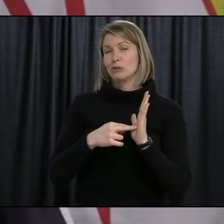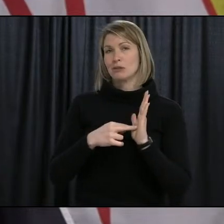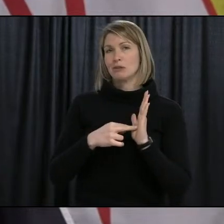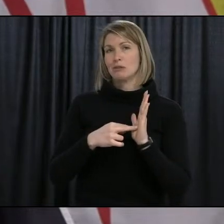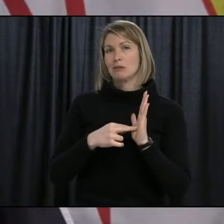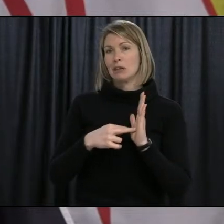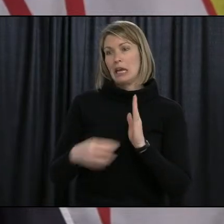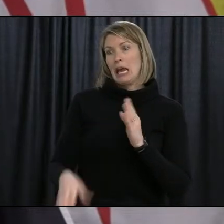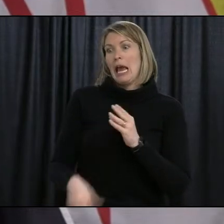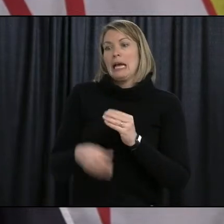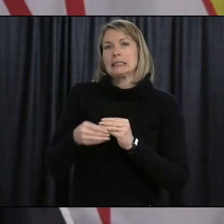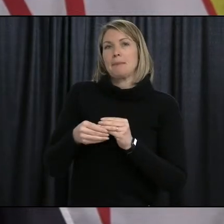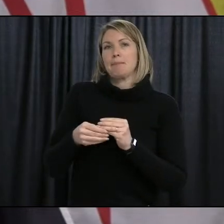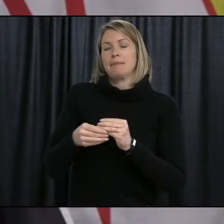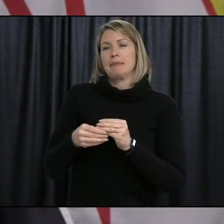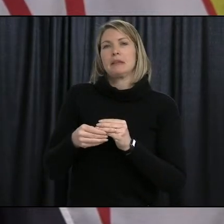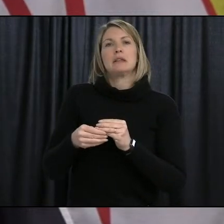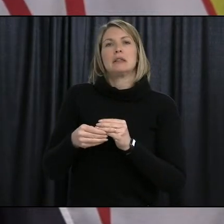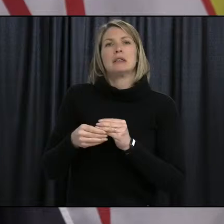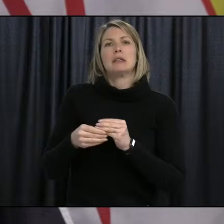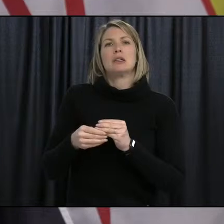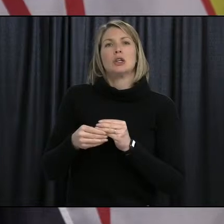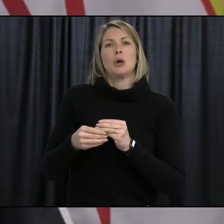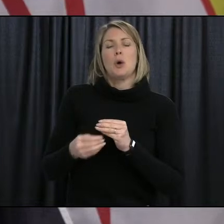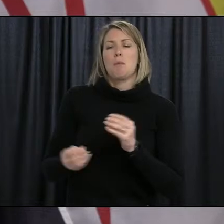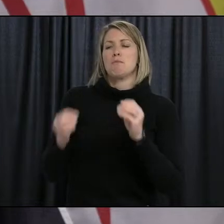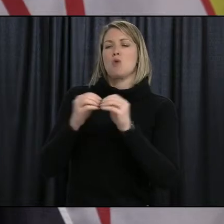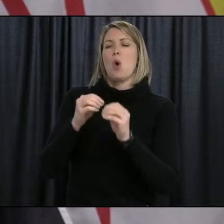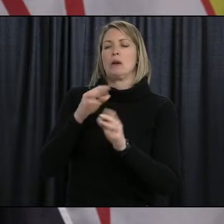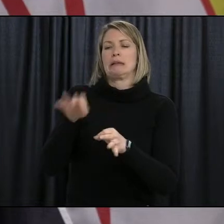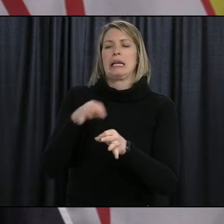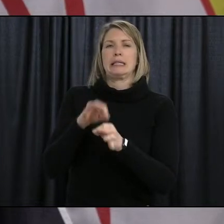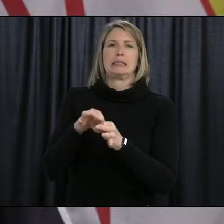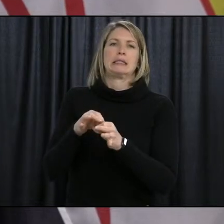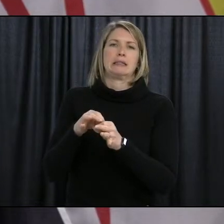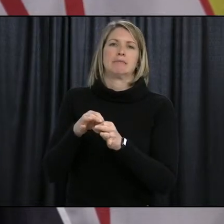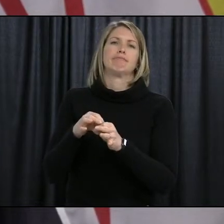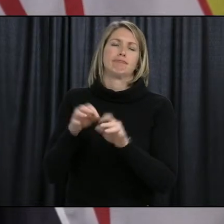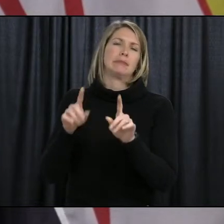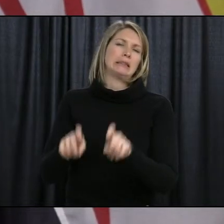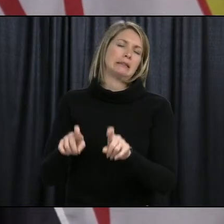that there's a testing protocol layered on top of that.